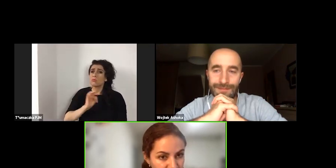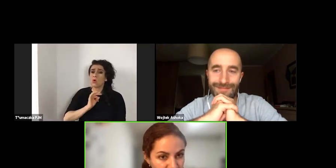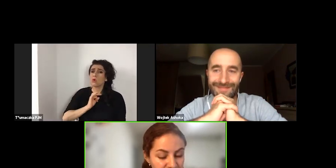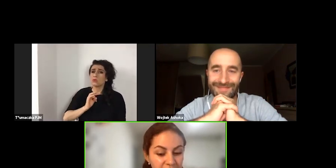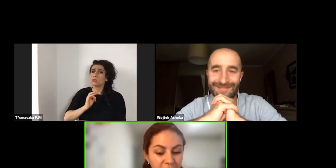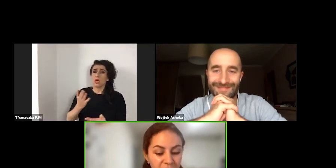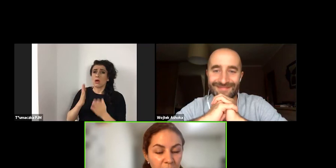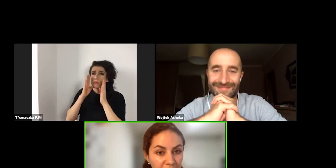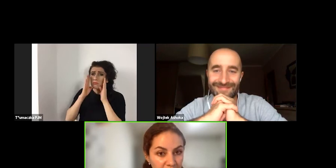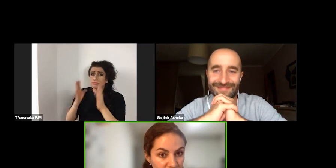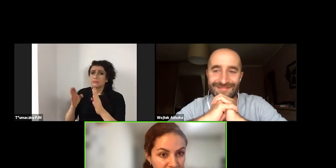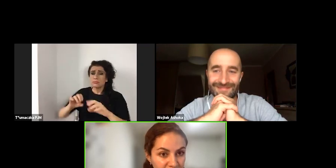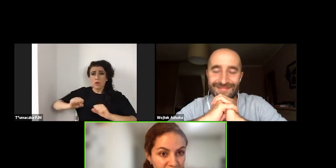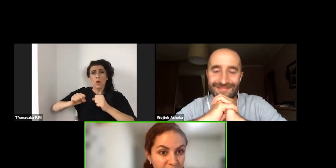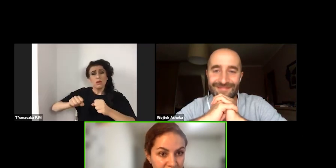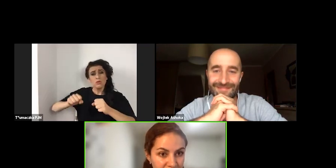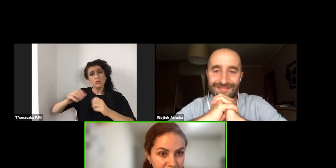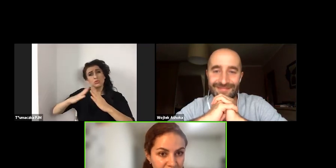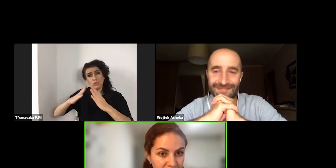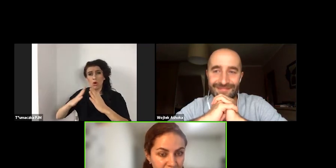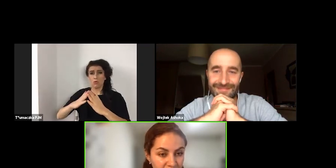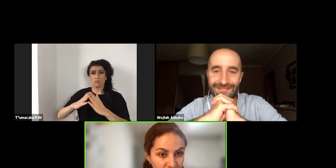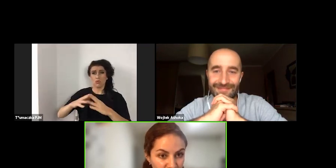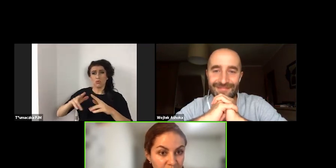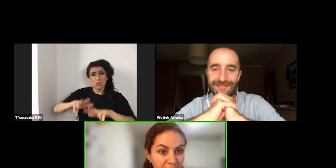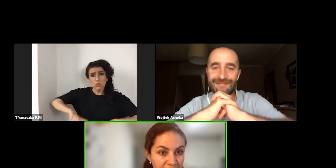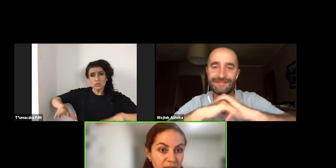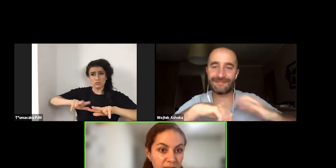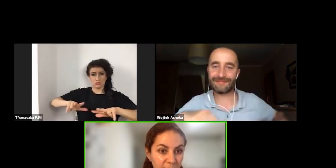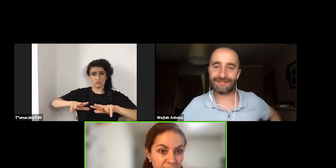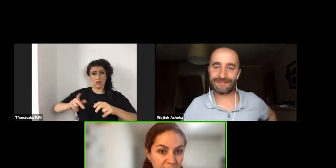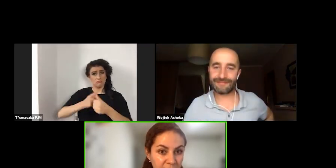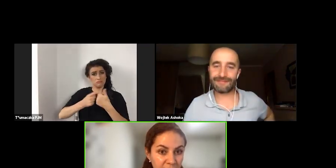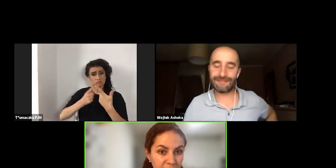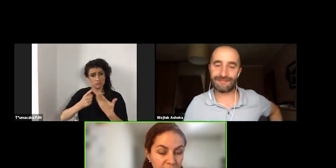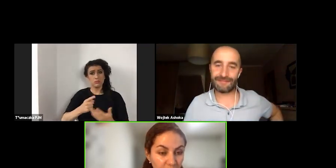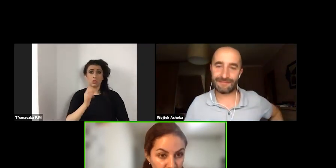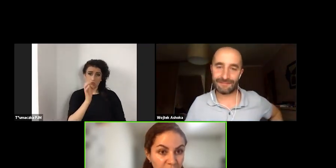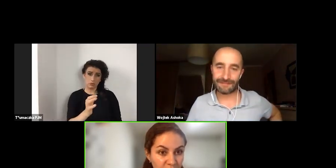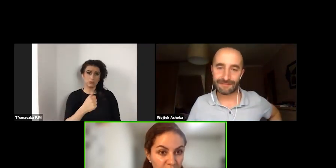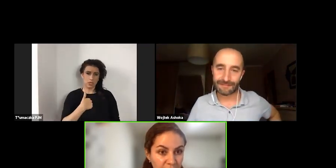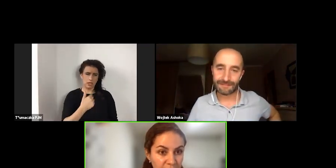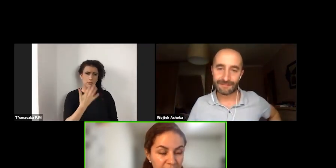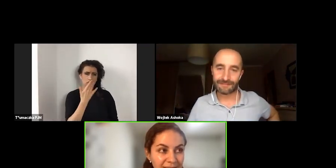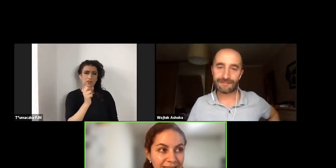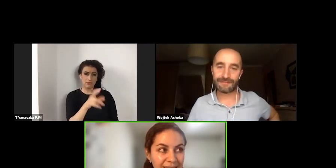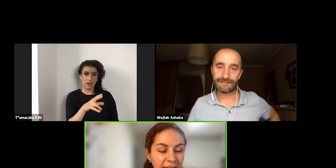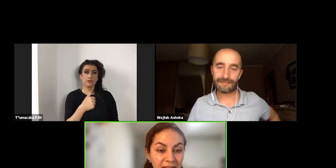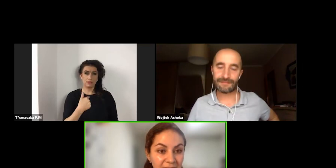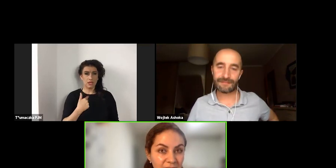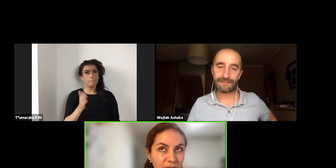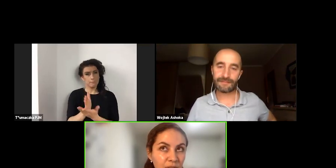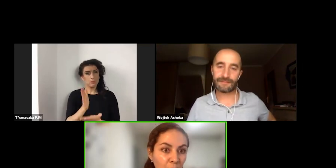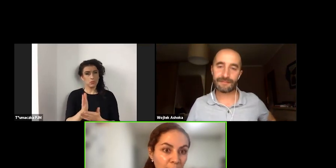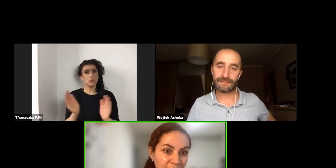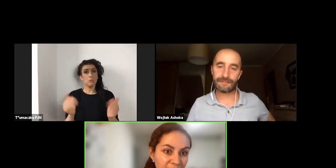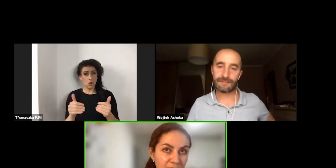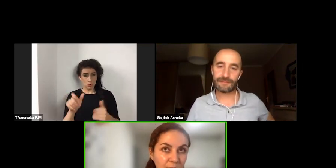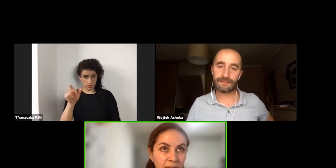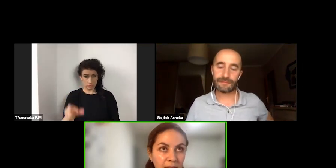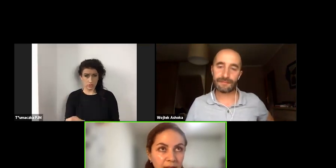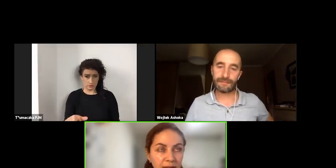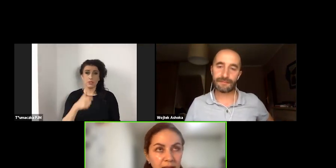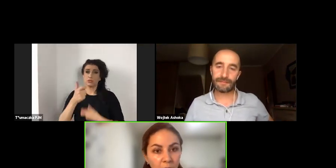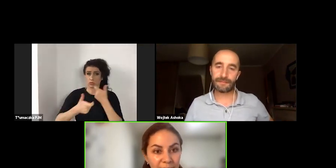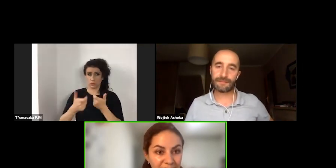help you. He's going to give you alimony for the kids, but you must leave him. And we are going to do that. And she says, like, no, because, you